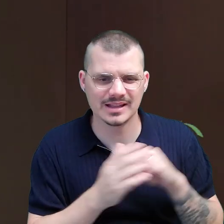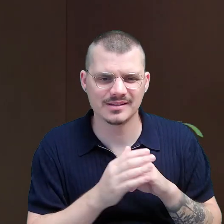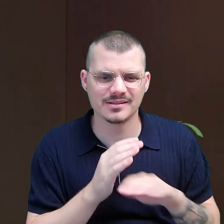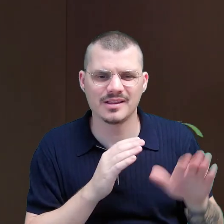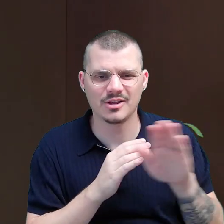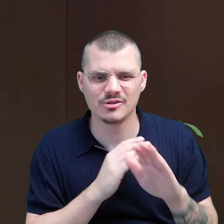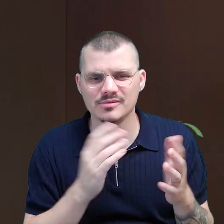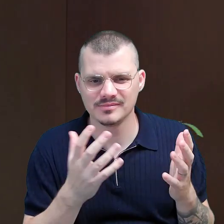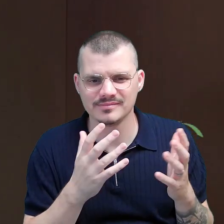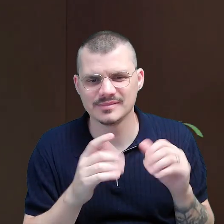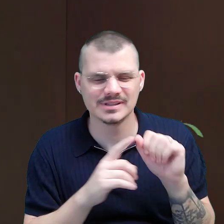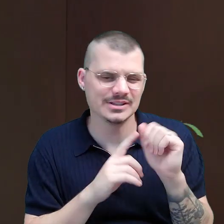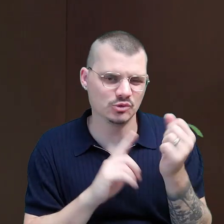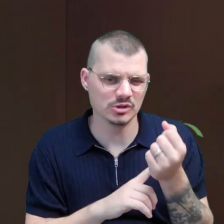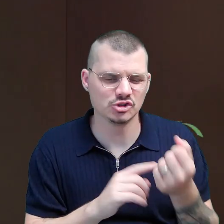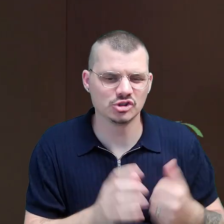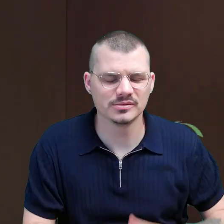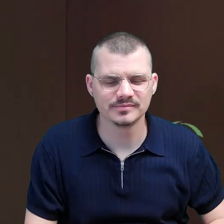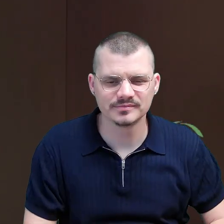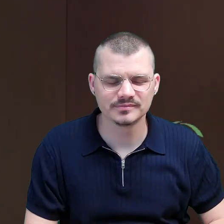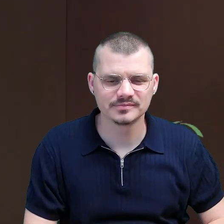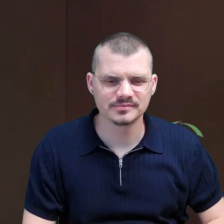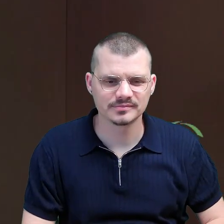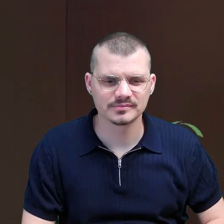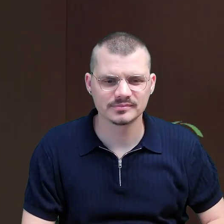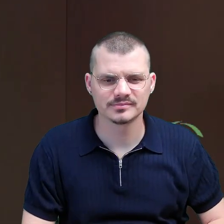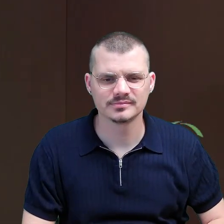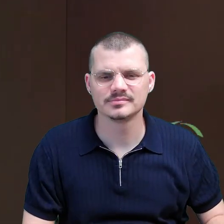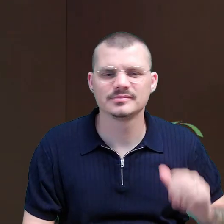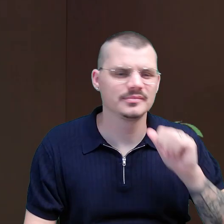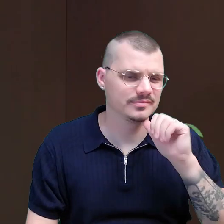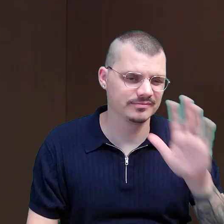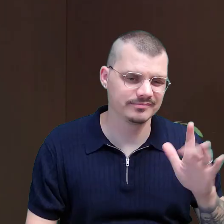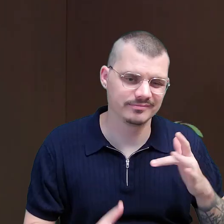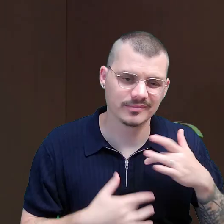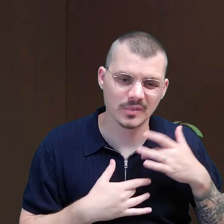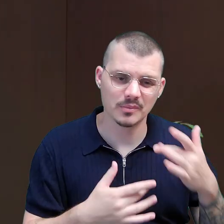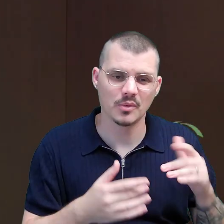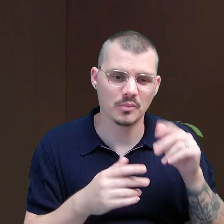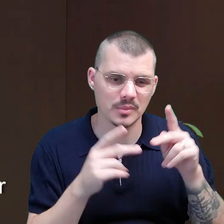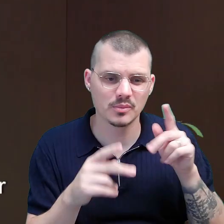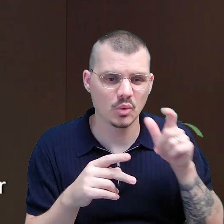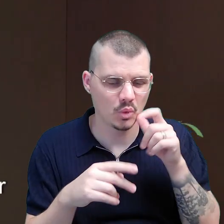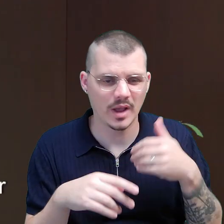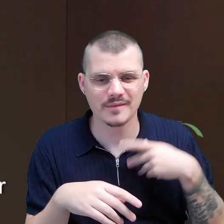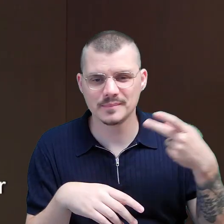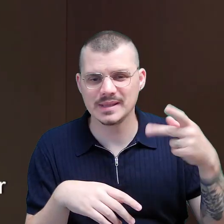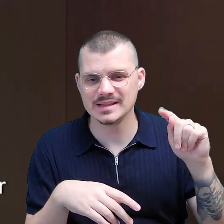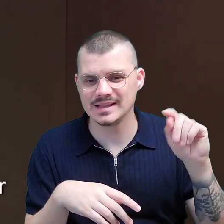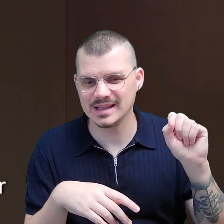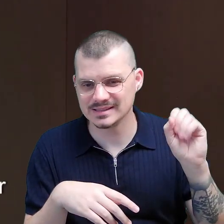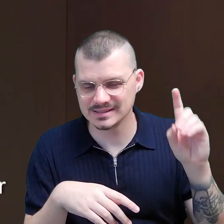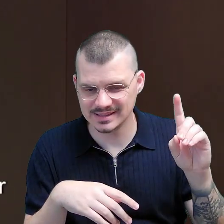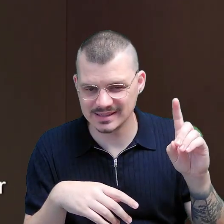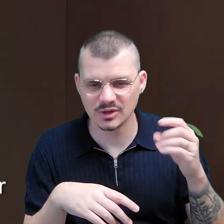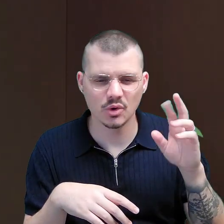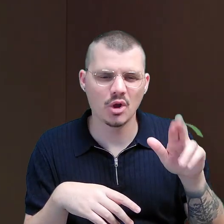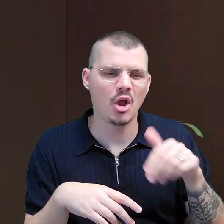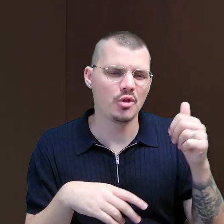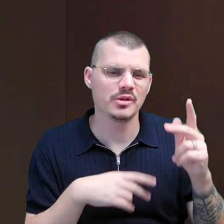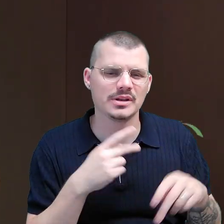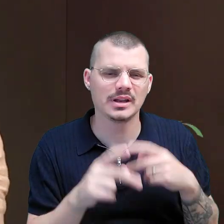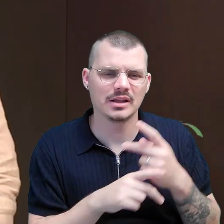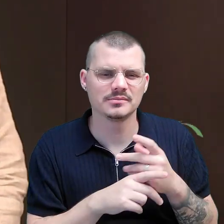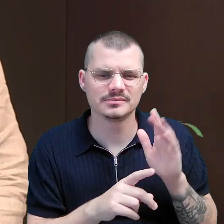their situation. Not uncommon in people with post-traumatic stress disorder or other